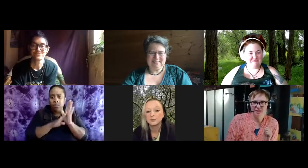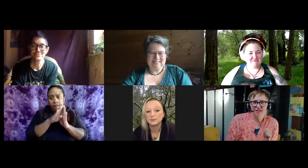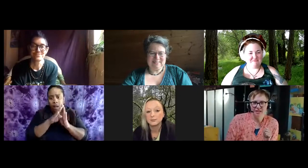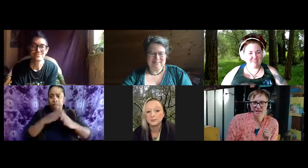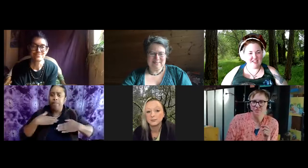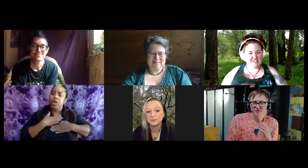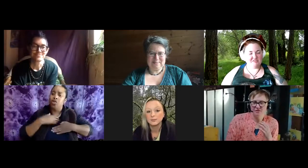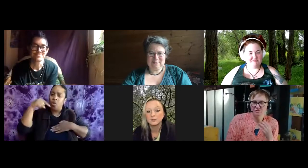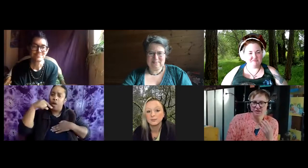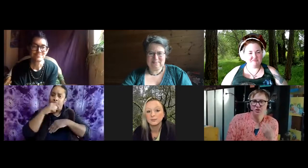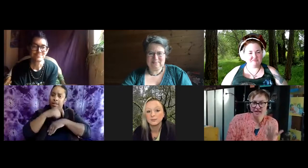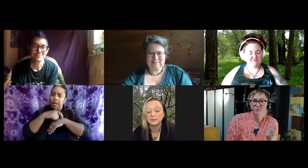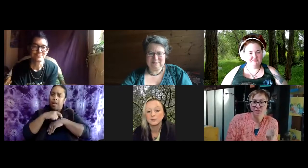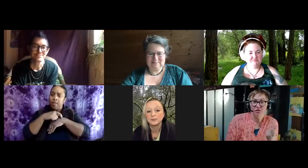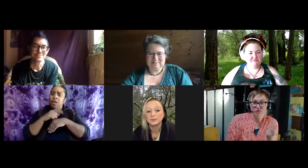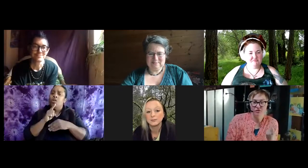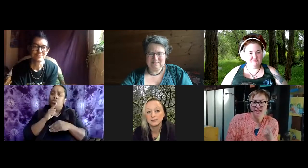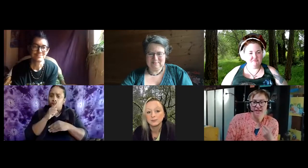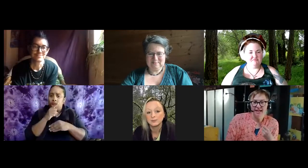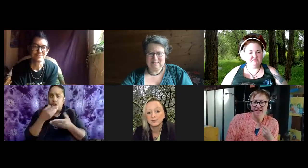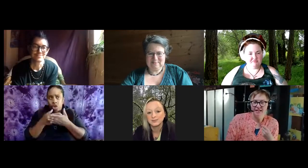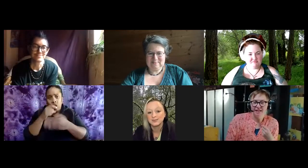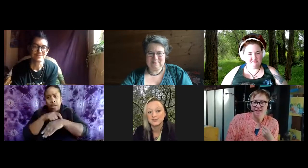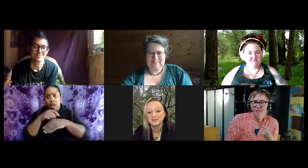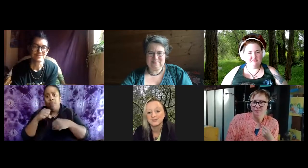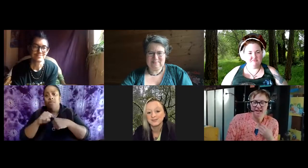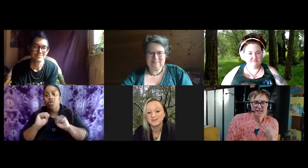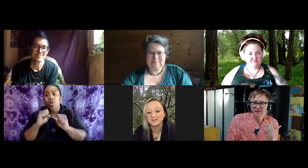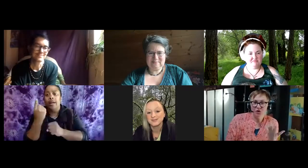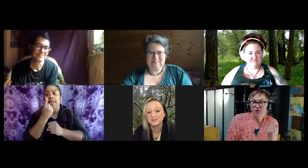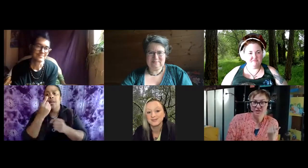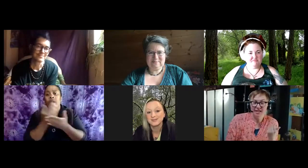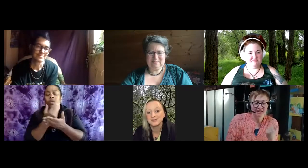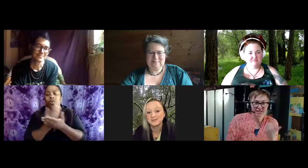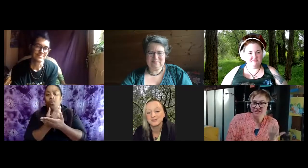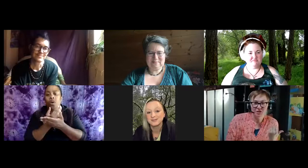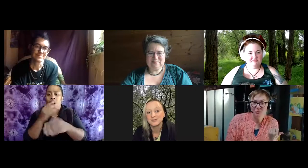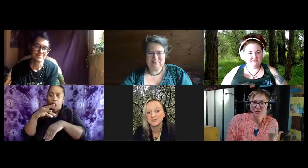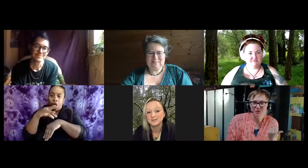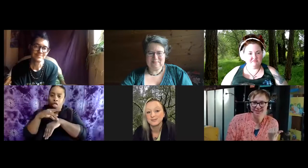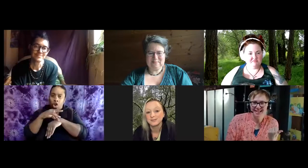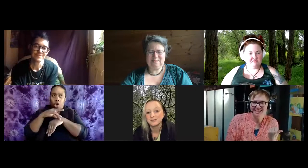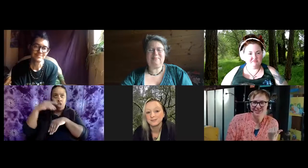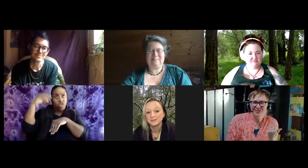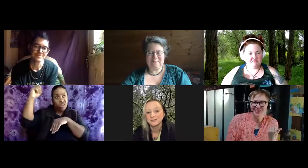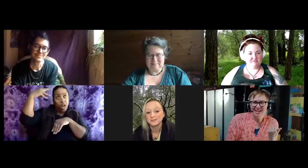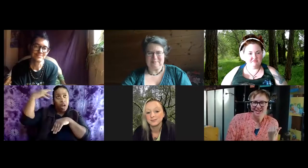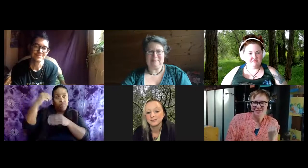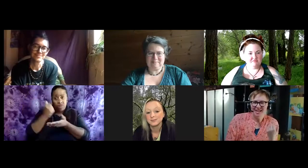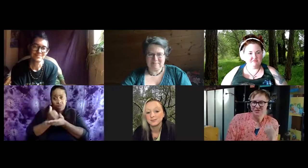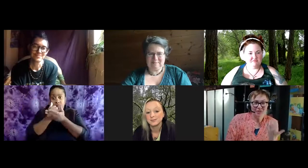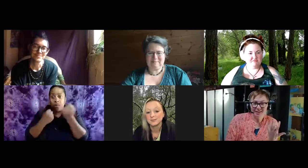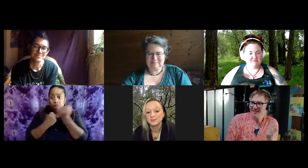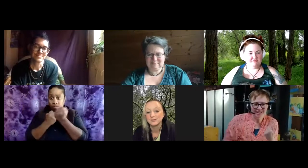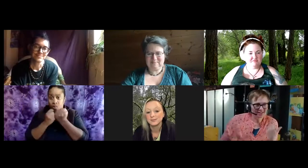it's really a time to really try something new, and that the earth and the sun is supporting you in that. So